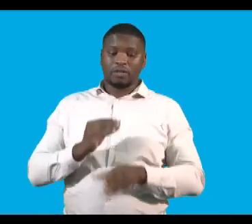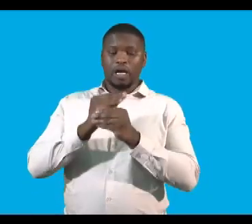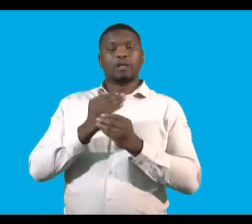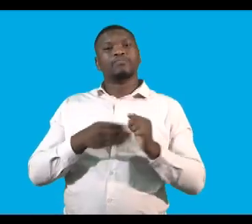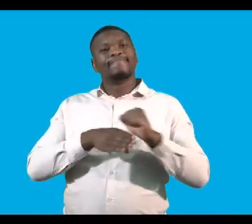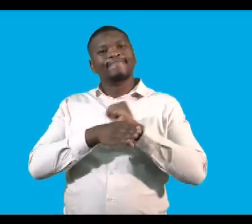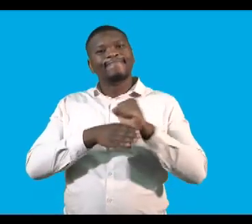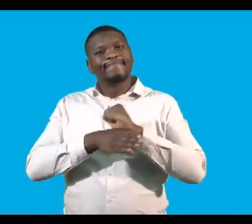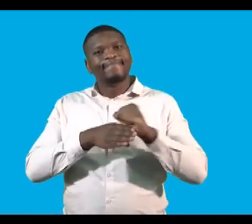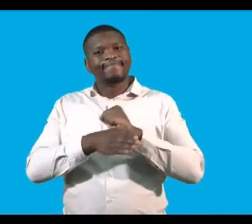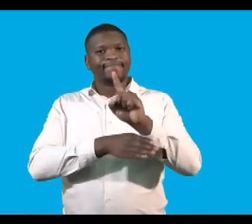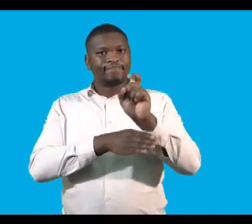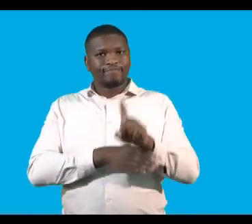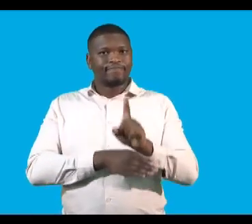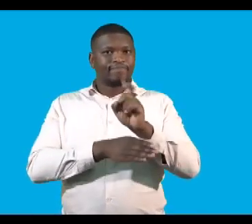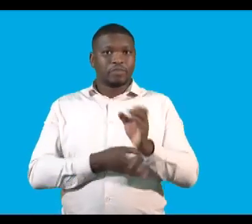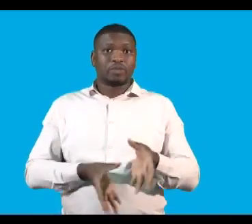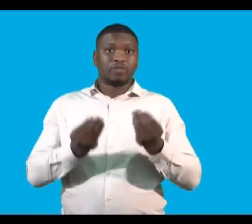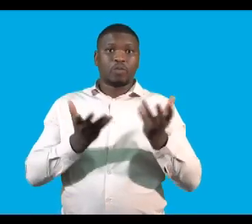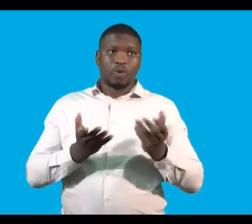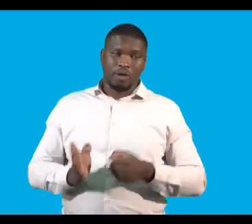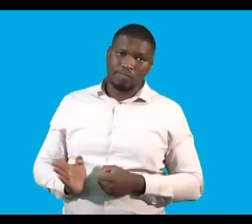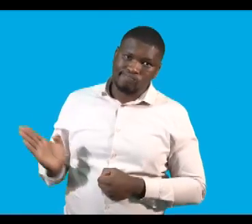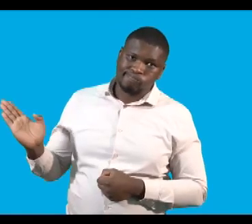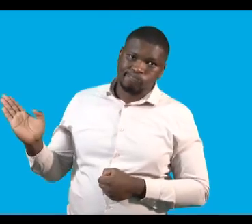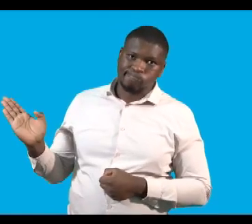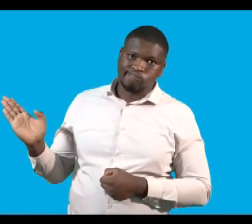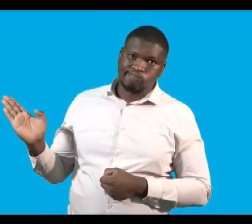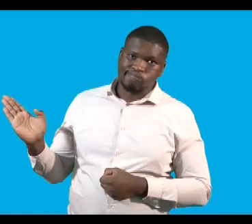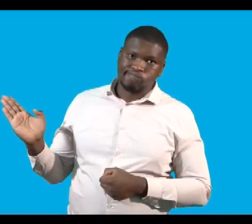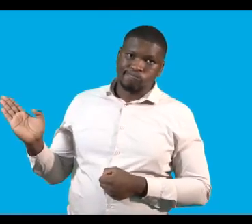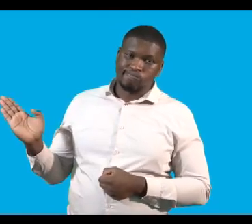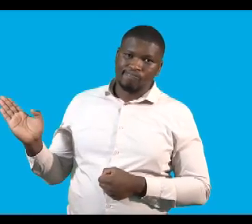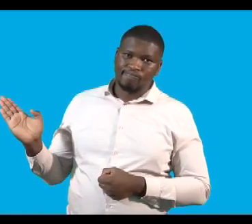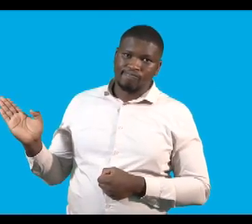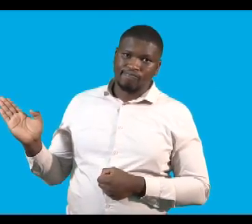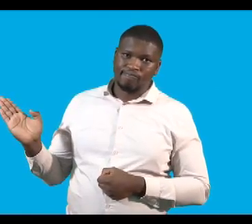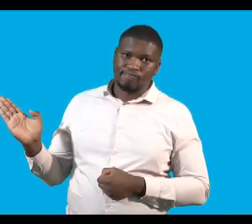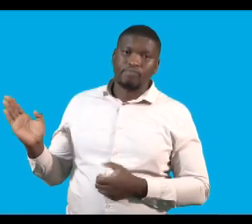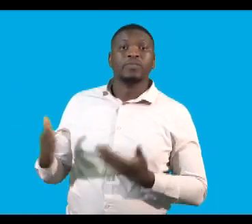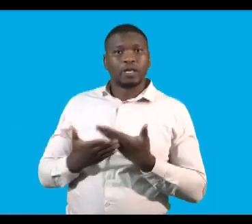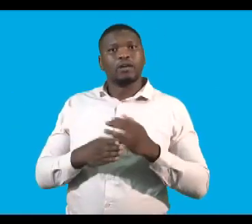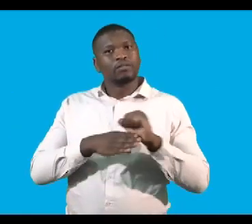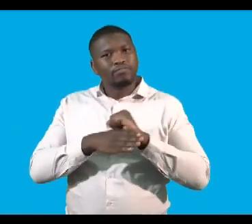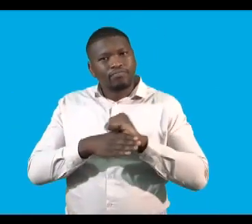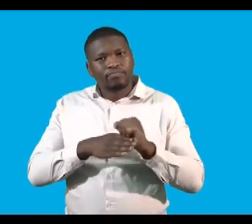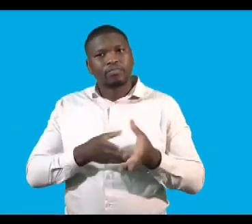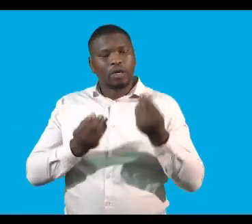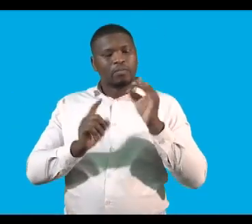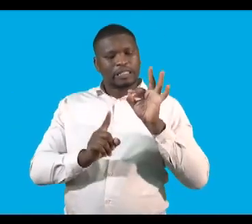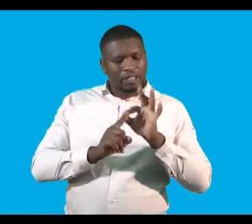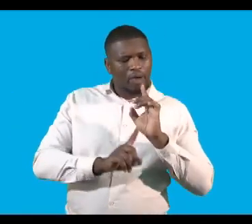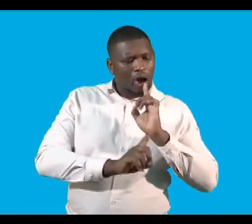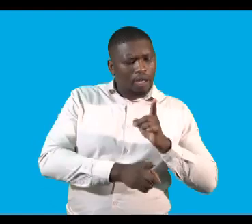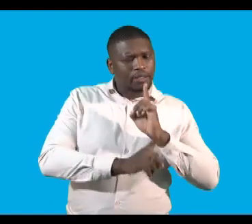I've added some extra practice questions for you grade 12s. You can go and look at all of these questions, practice them, make sure you give